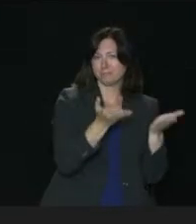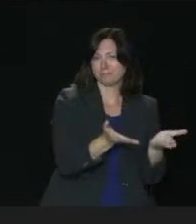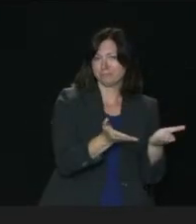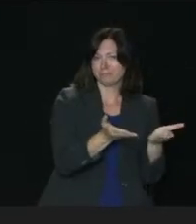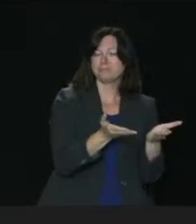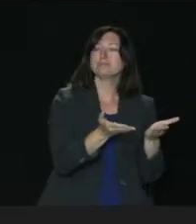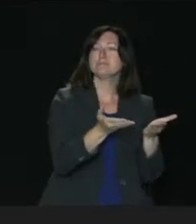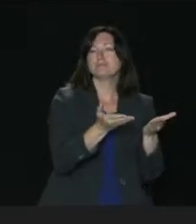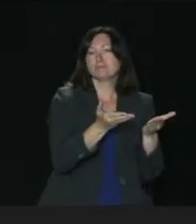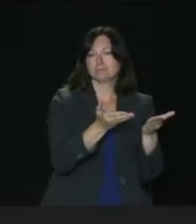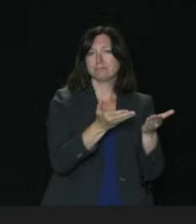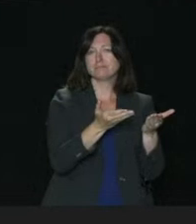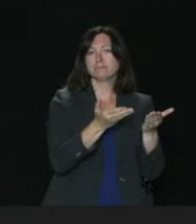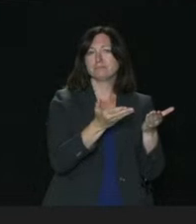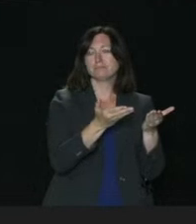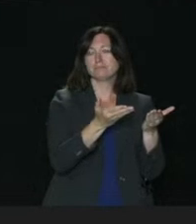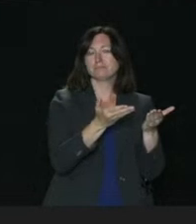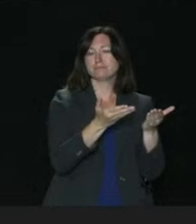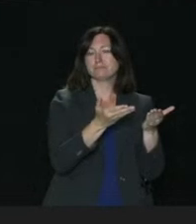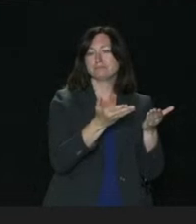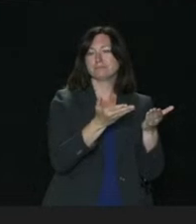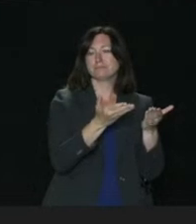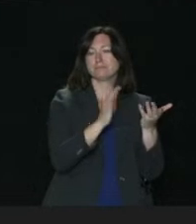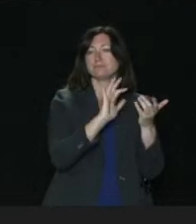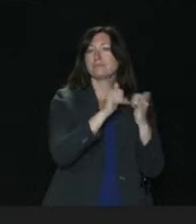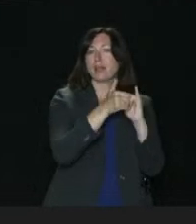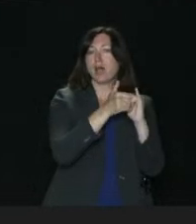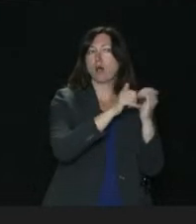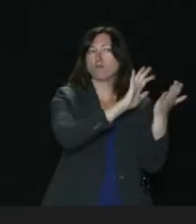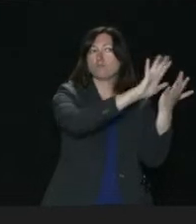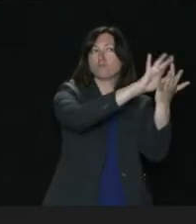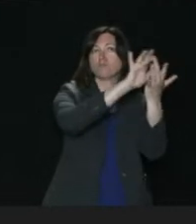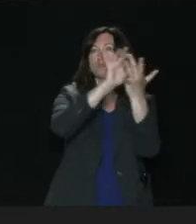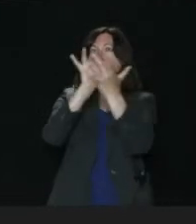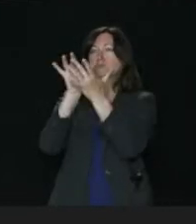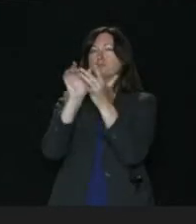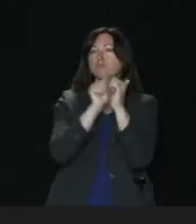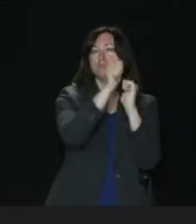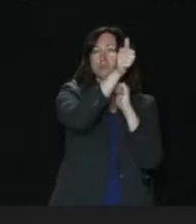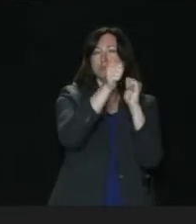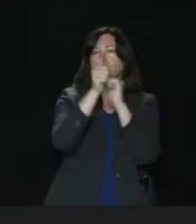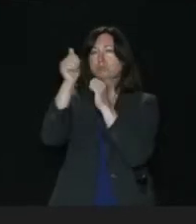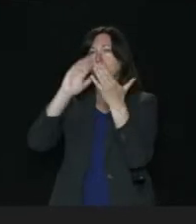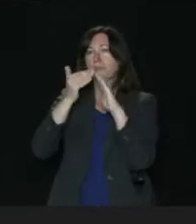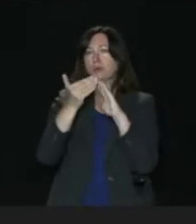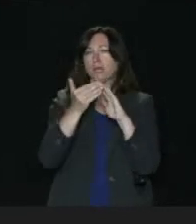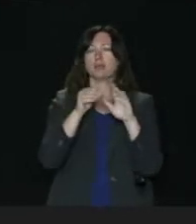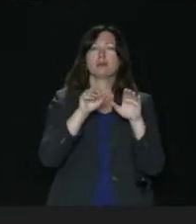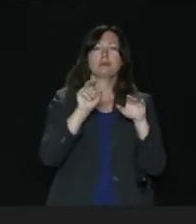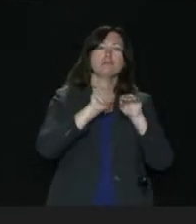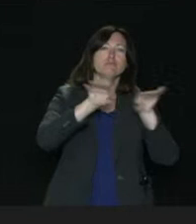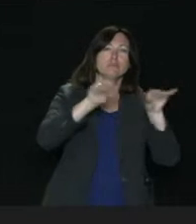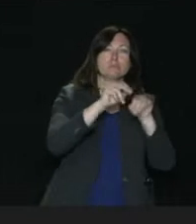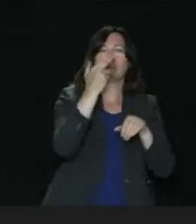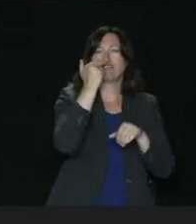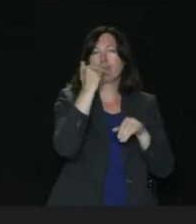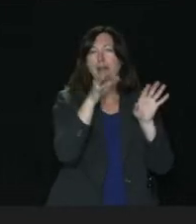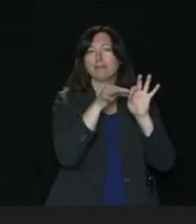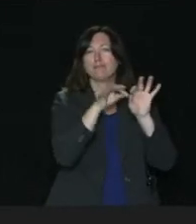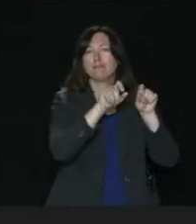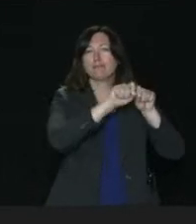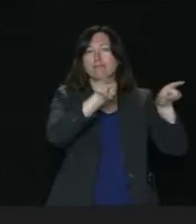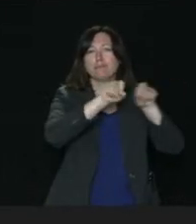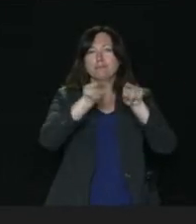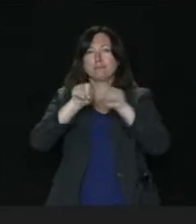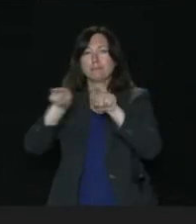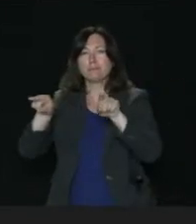who will use humor to reach its tight-knit, semi-remote community. The finalists will each receive a grant